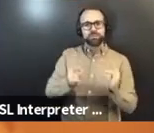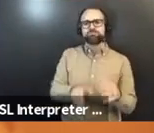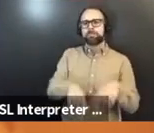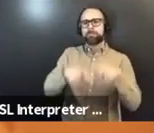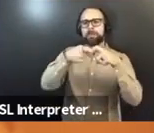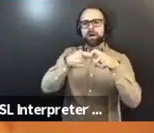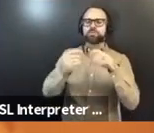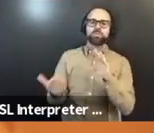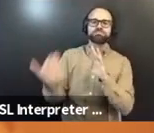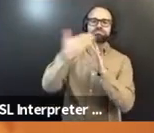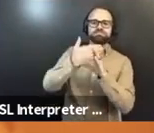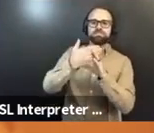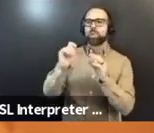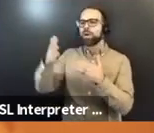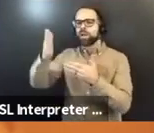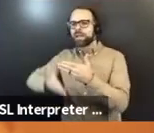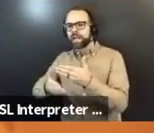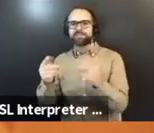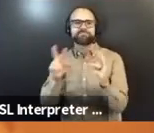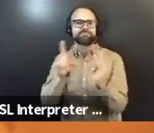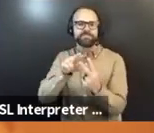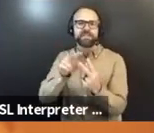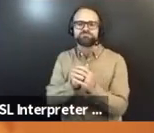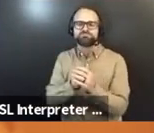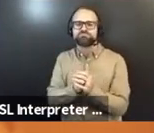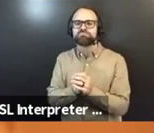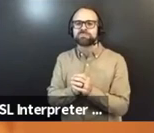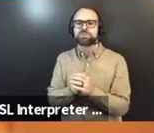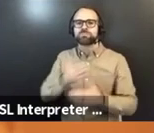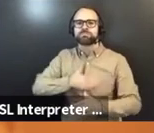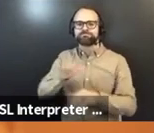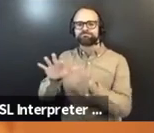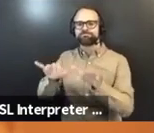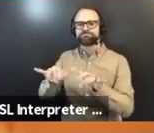the end in the Q&A discussion portion of today's meeting.